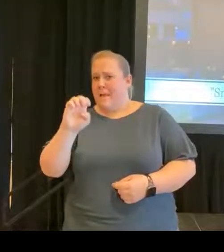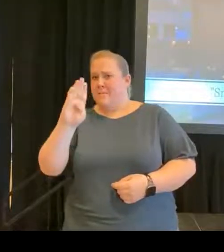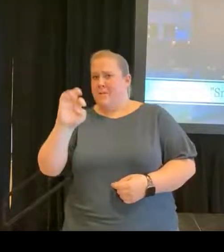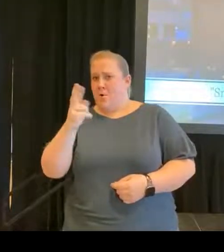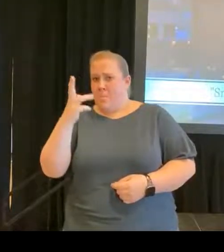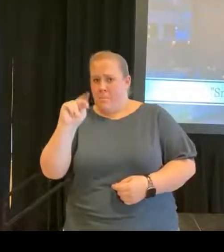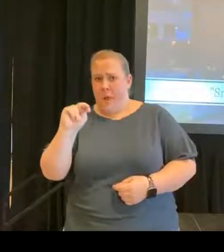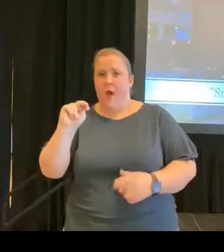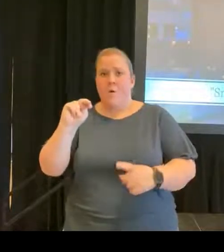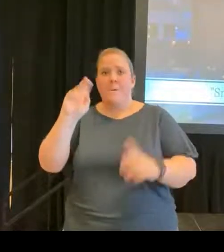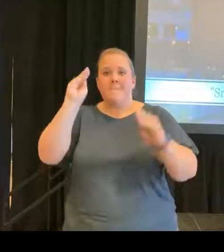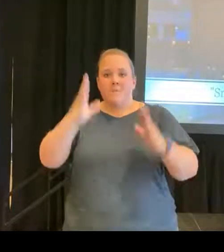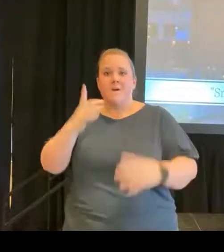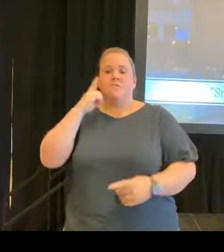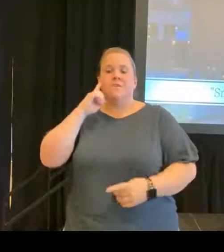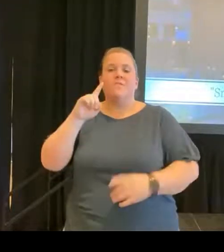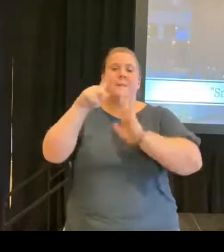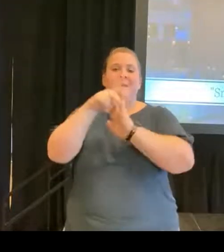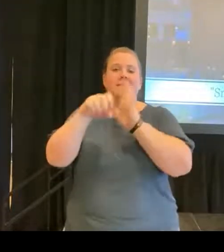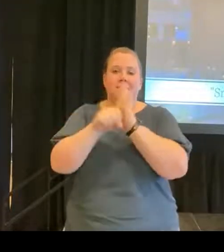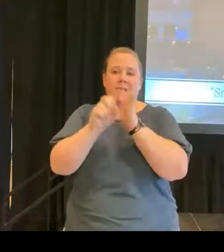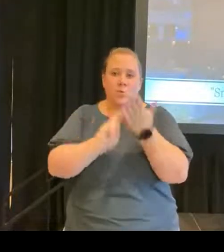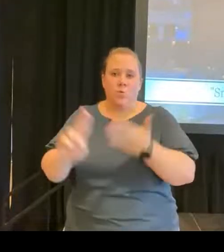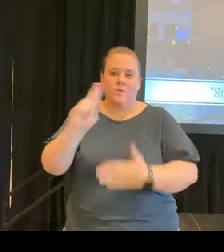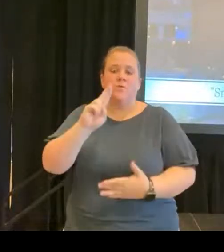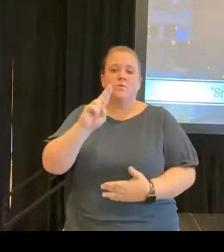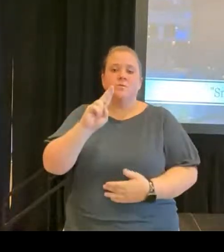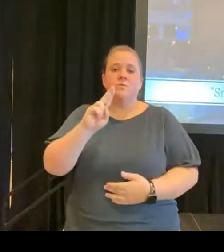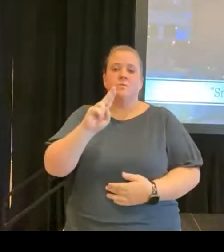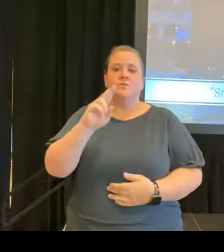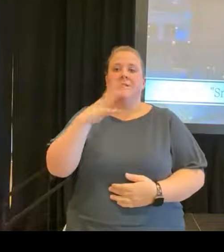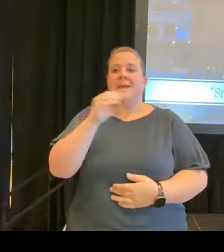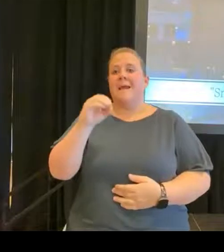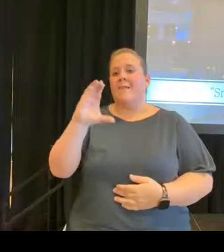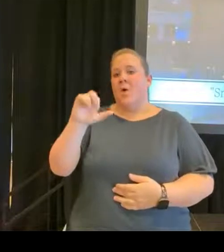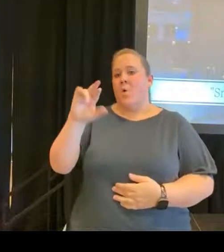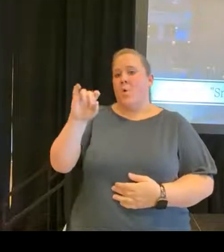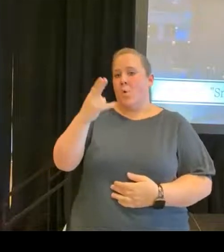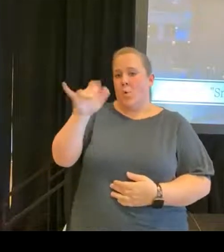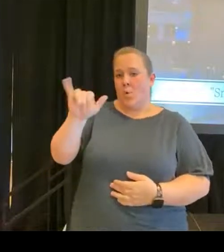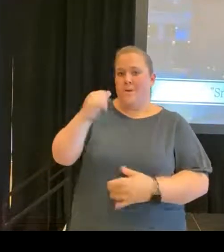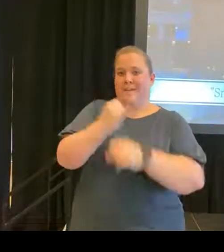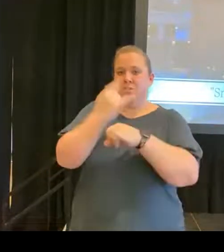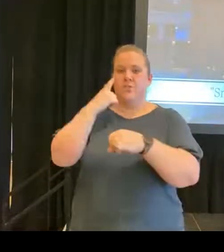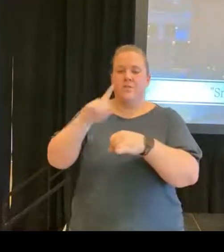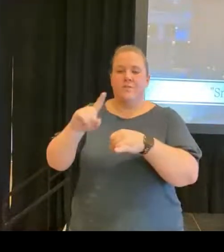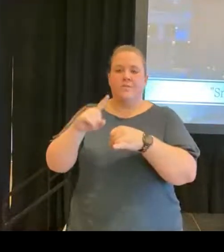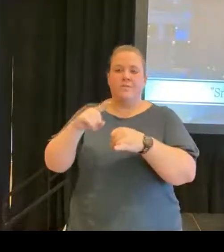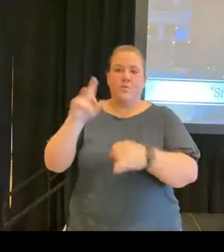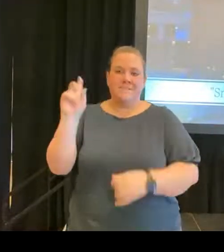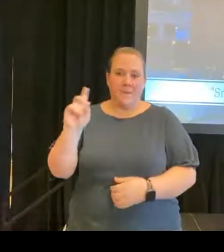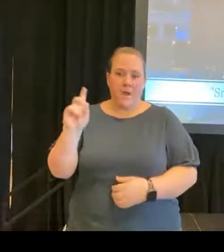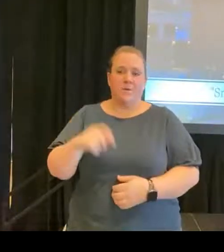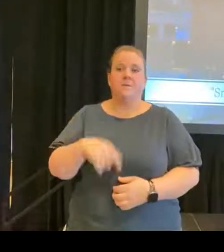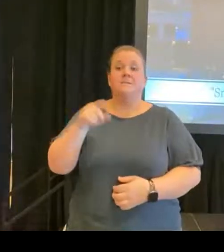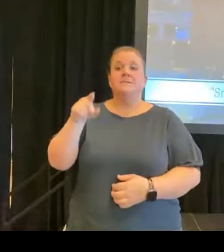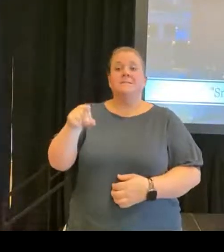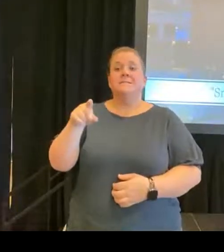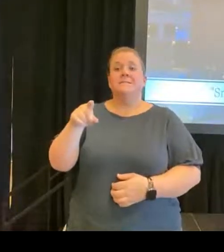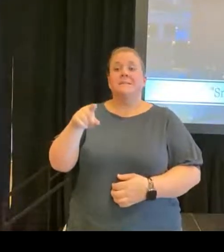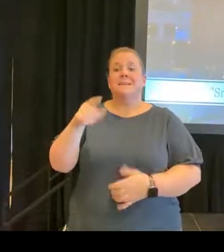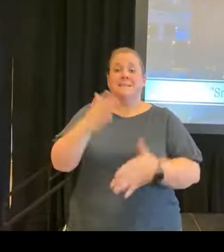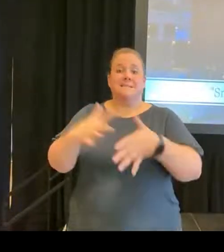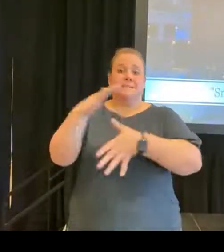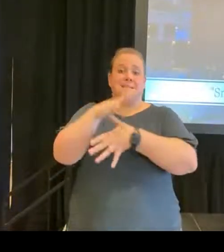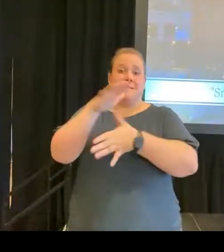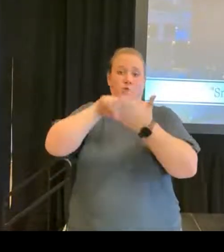State University's McCourtney Institute for Democracy. He is also a senior analyst for the African American Research Collaborative,